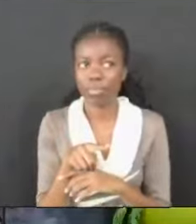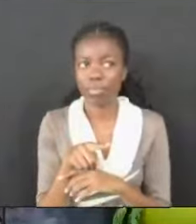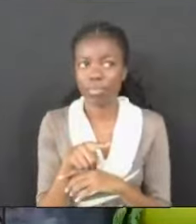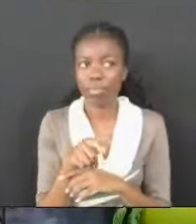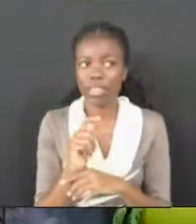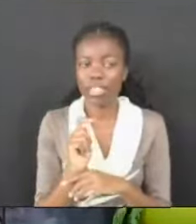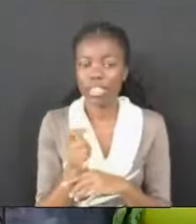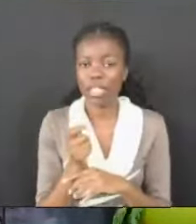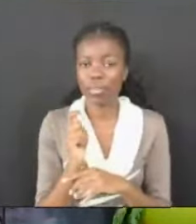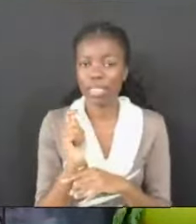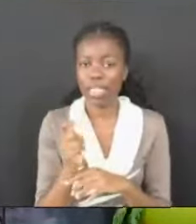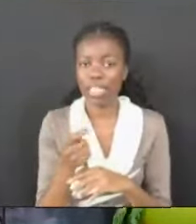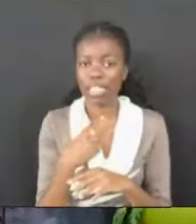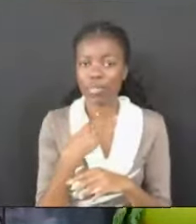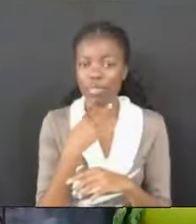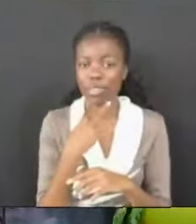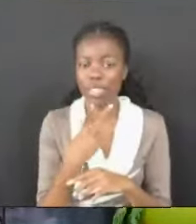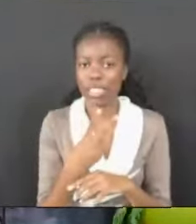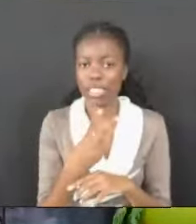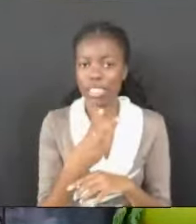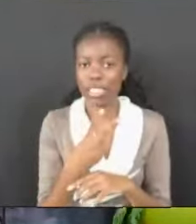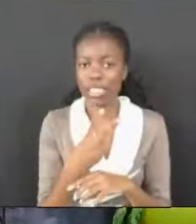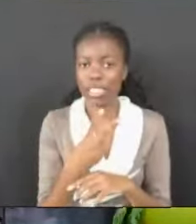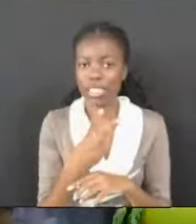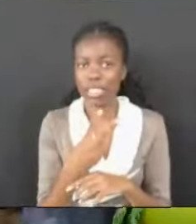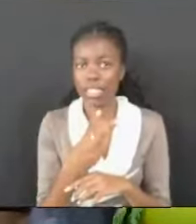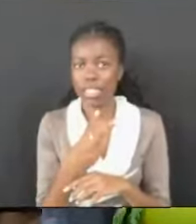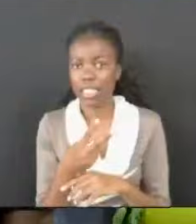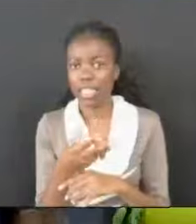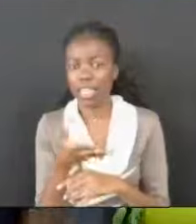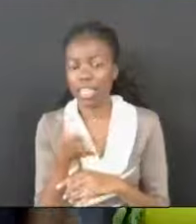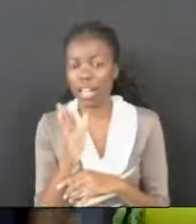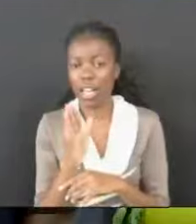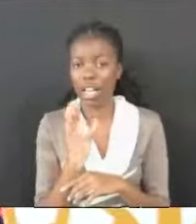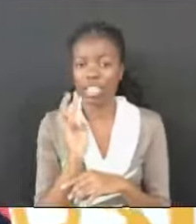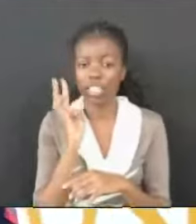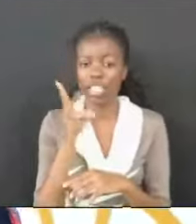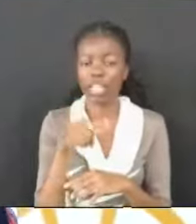Temperance, boys and girls, are we?